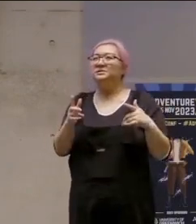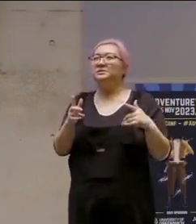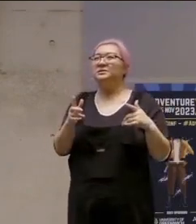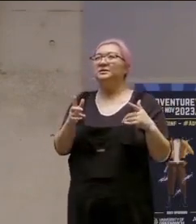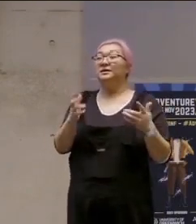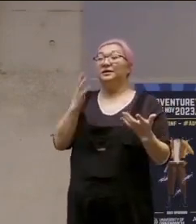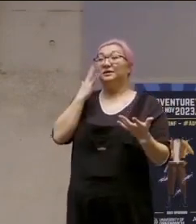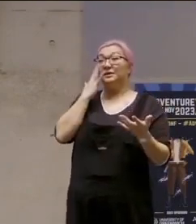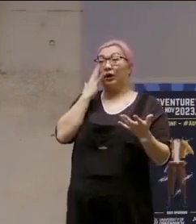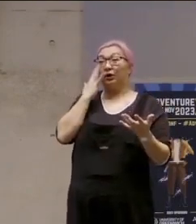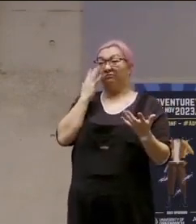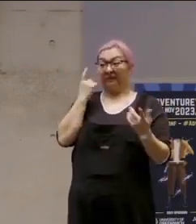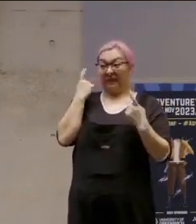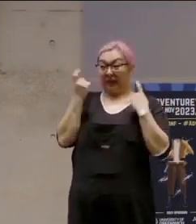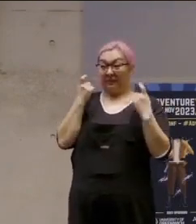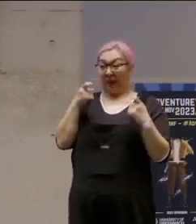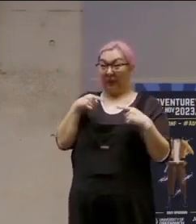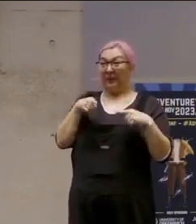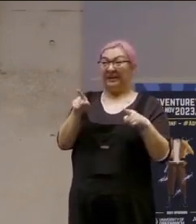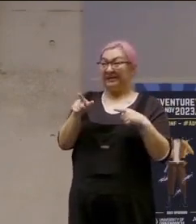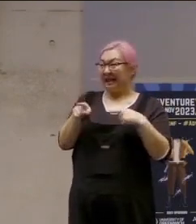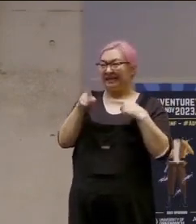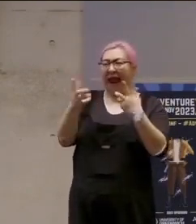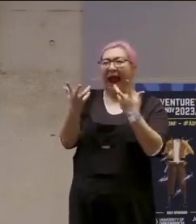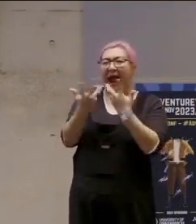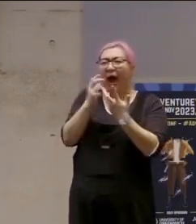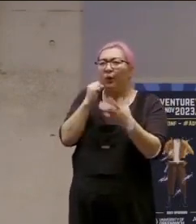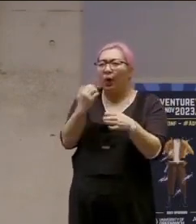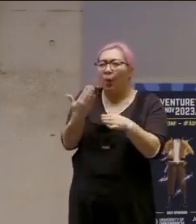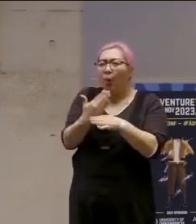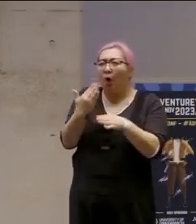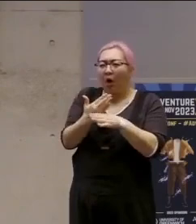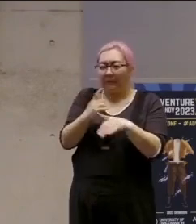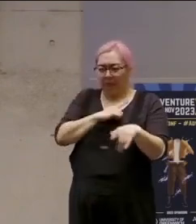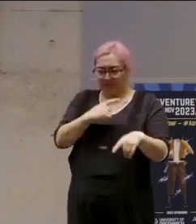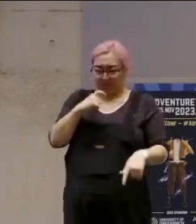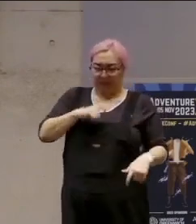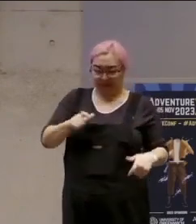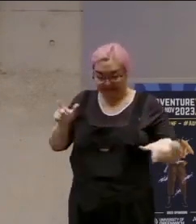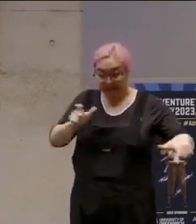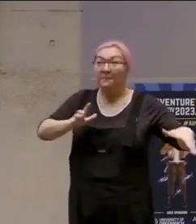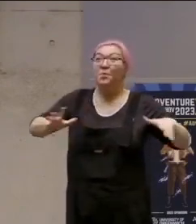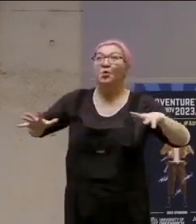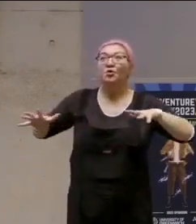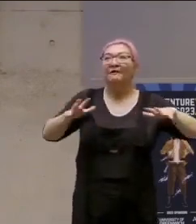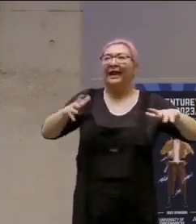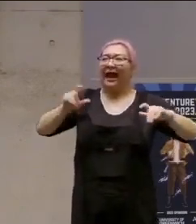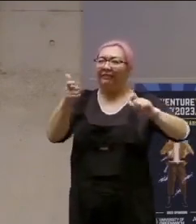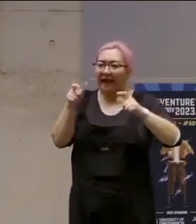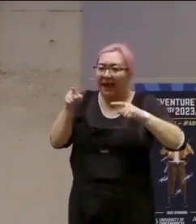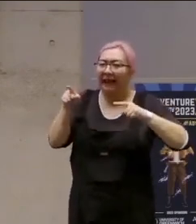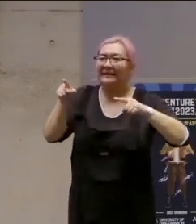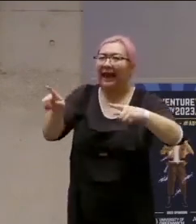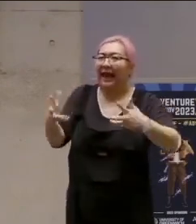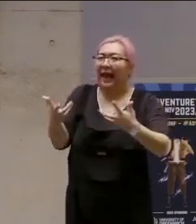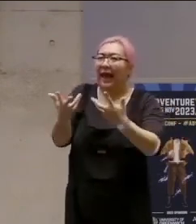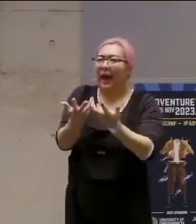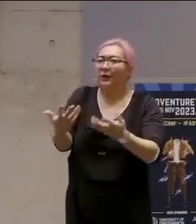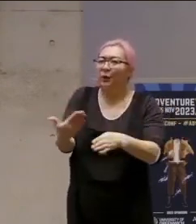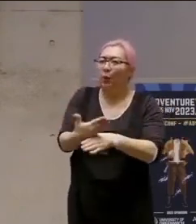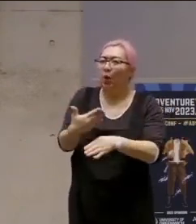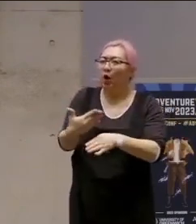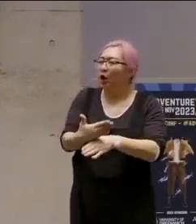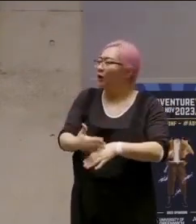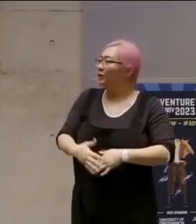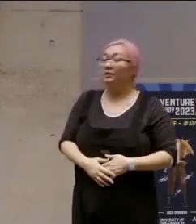make these attacks, work while she's still in motion? It's a very big important part for me during this whole